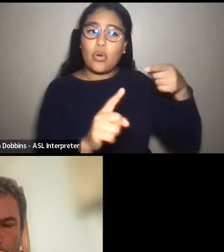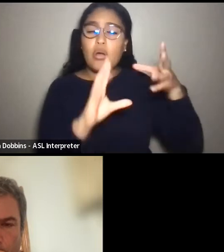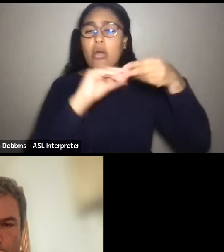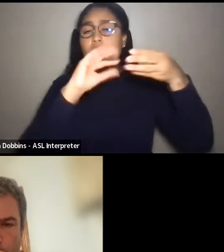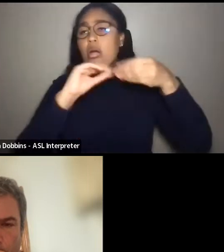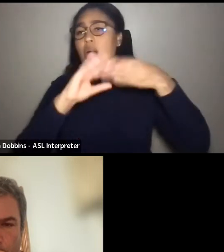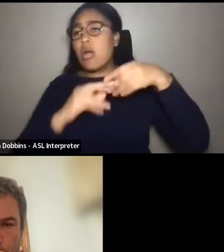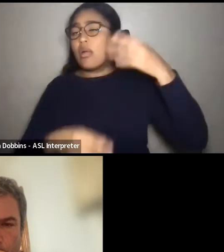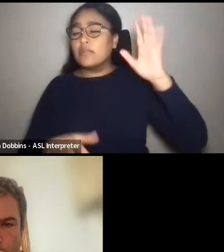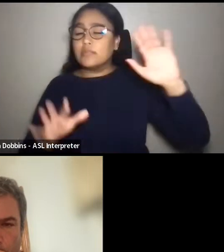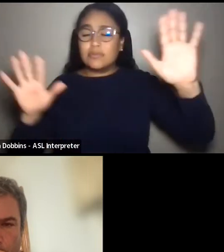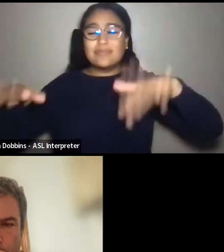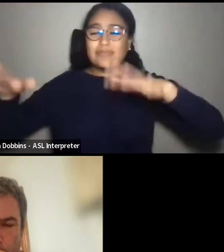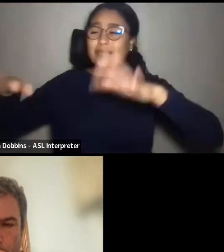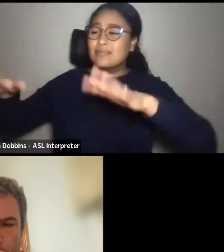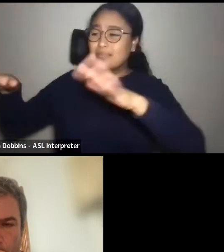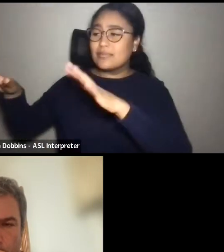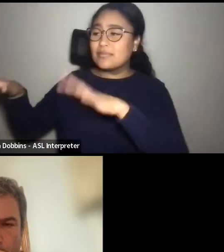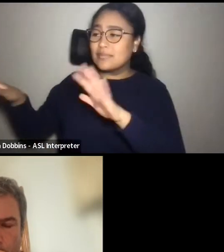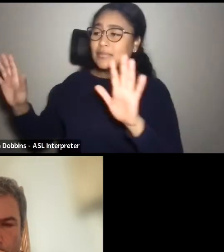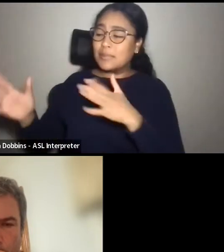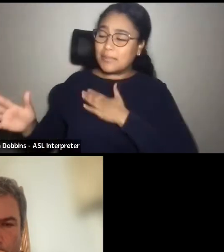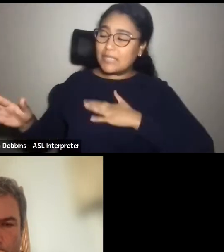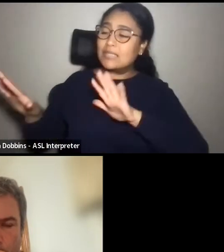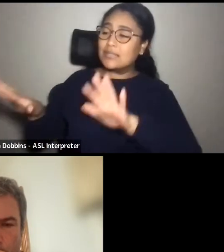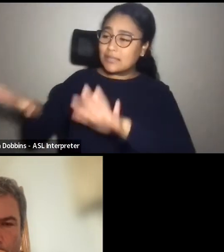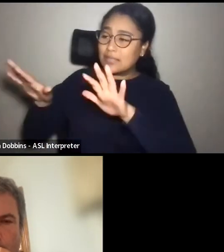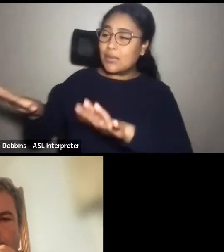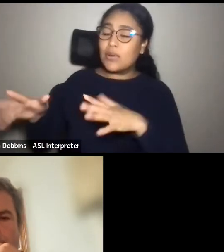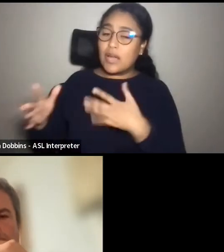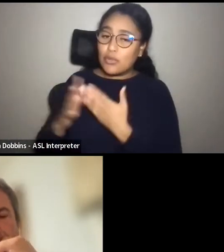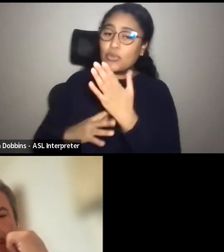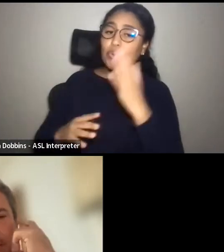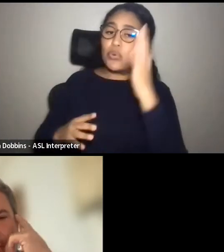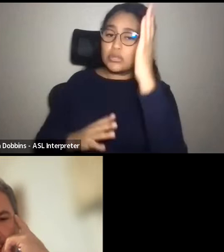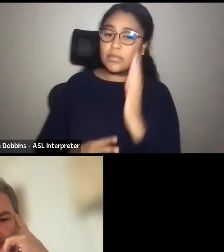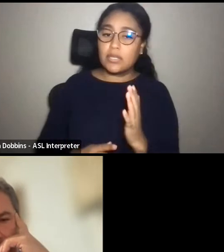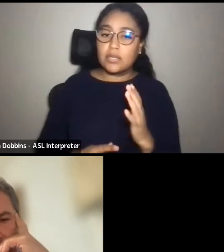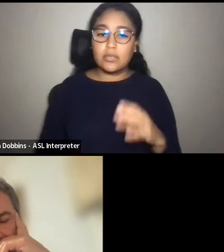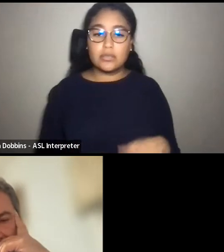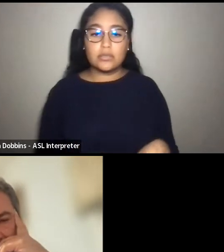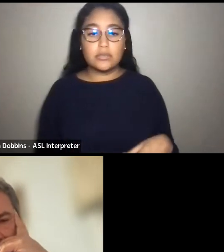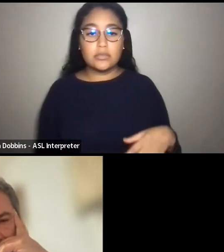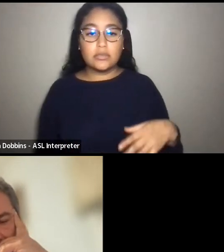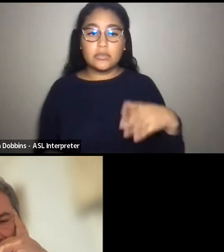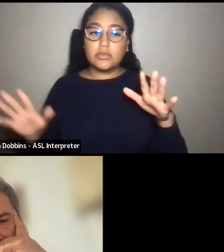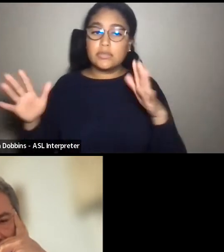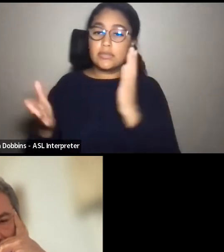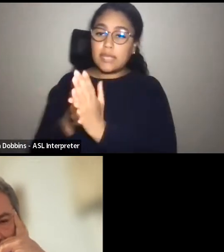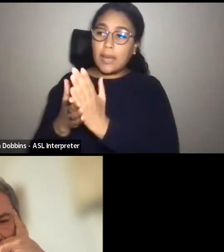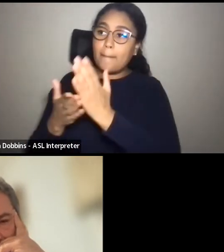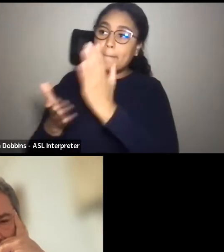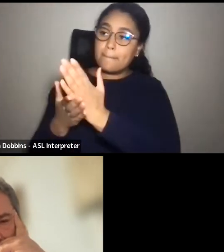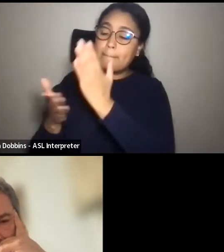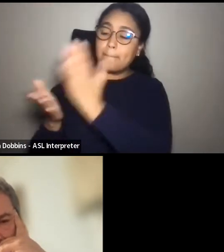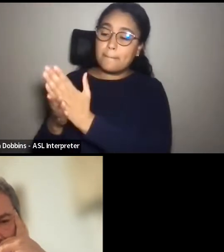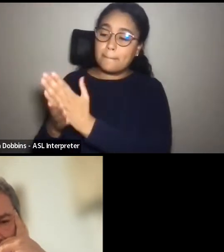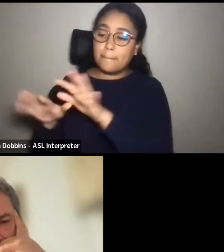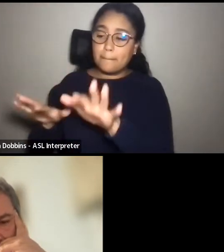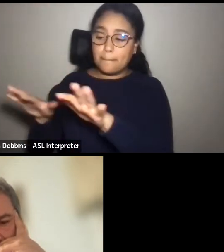Okay, order, please. Order, please. We need to get through the speakers. Order, please. Thank